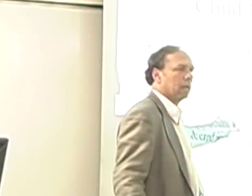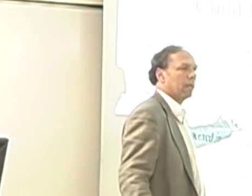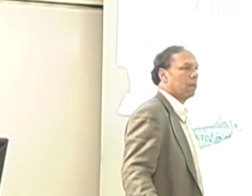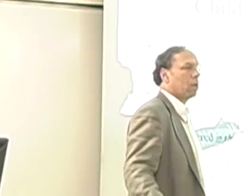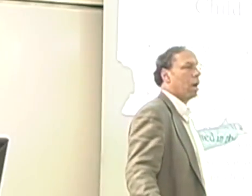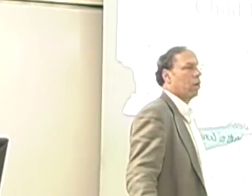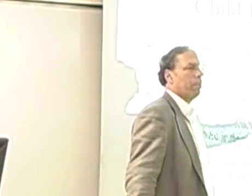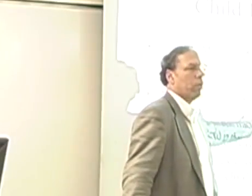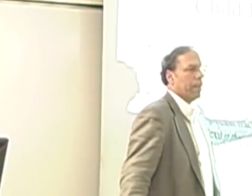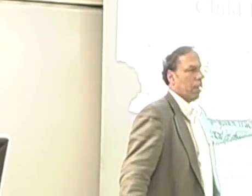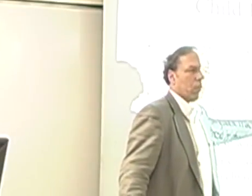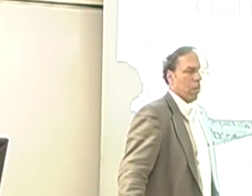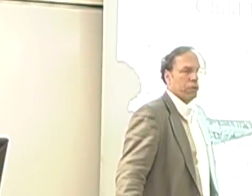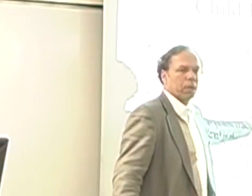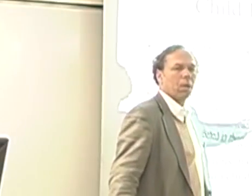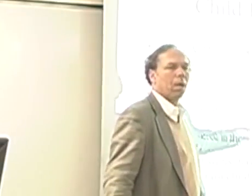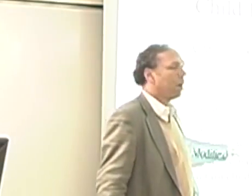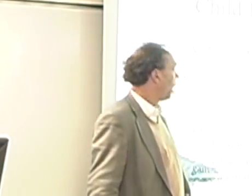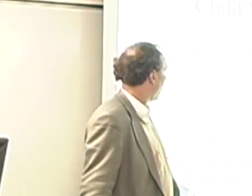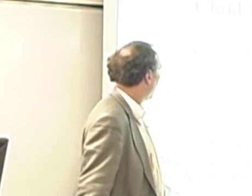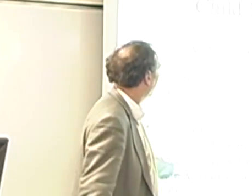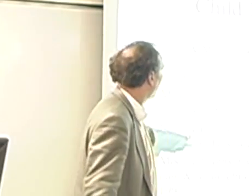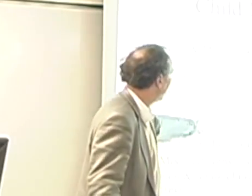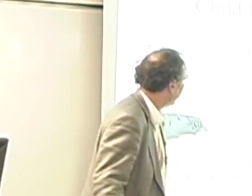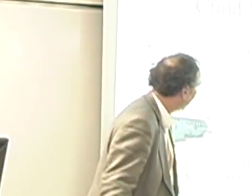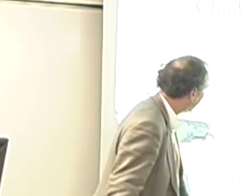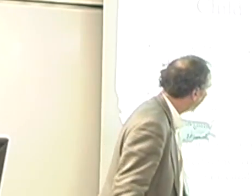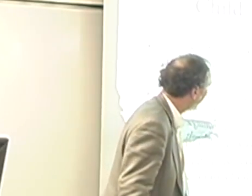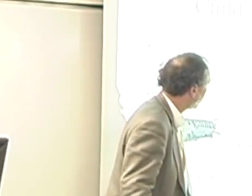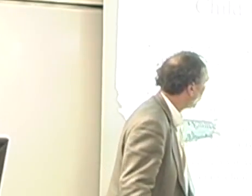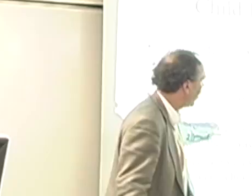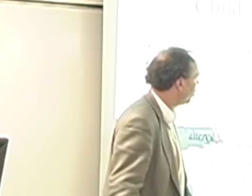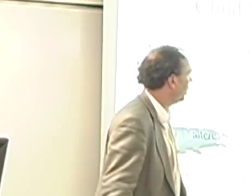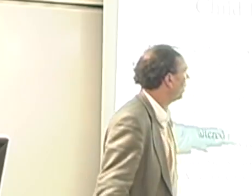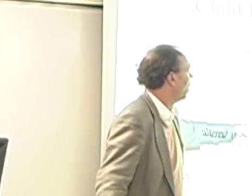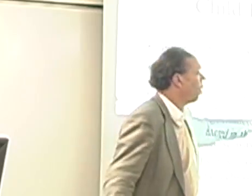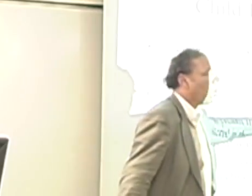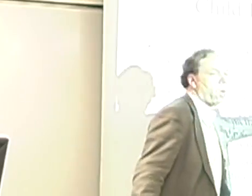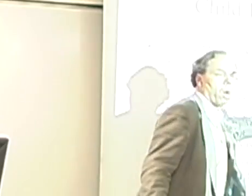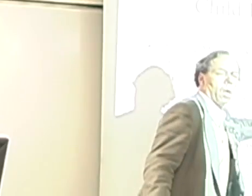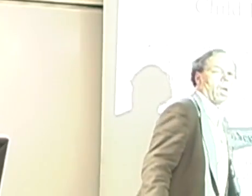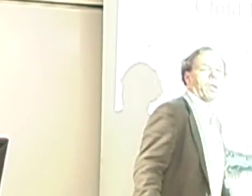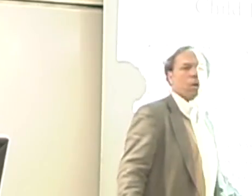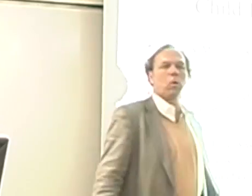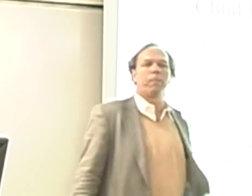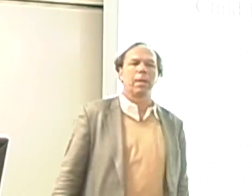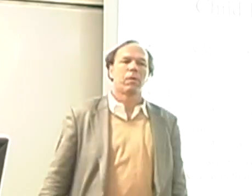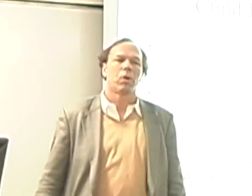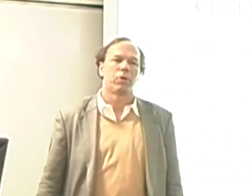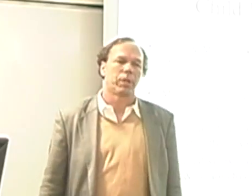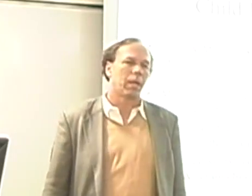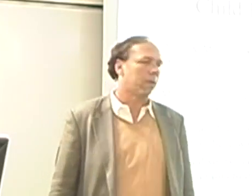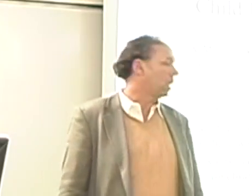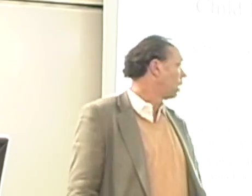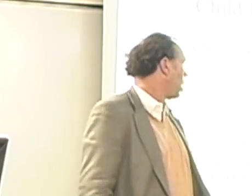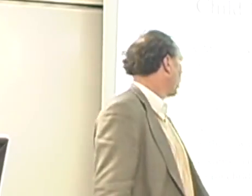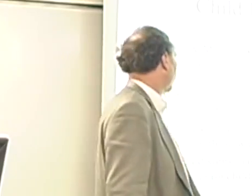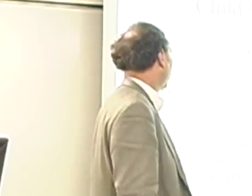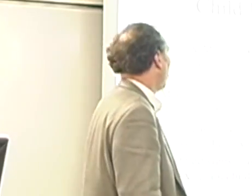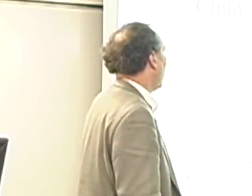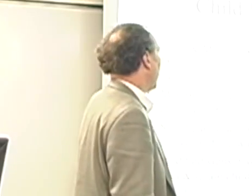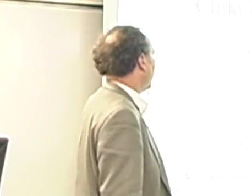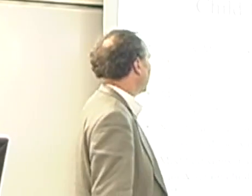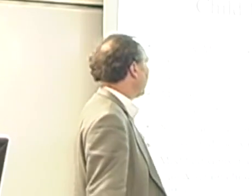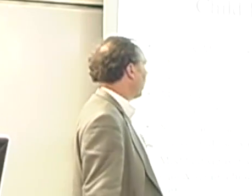it, that is, a longer movement excursion, lengthen in duration, or a longer movement excursion, as in